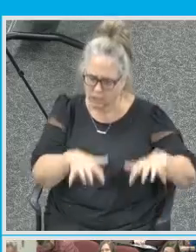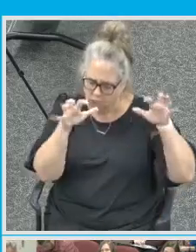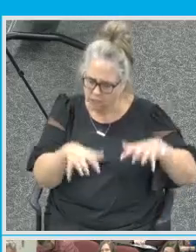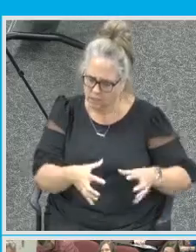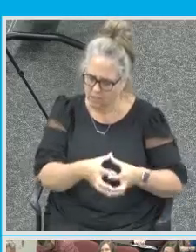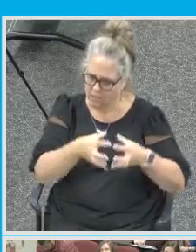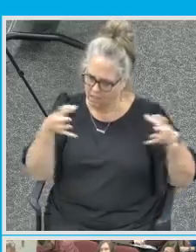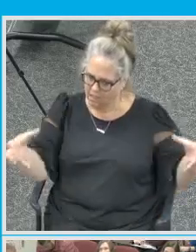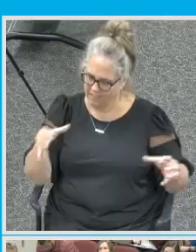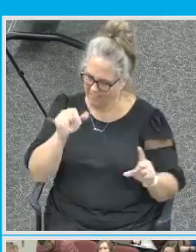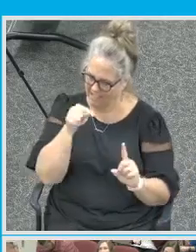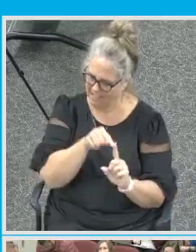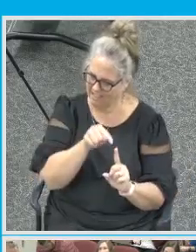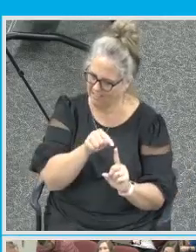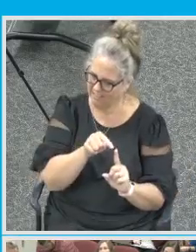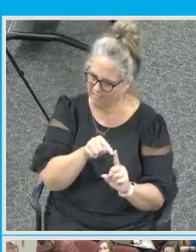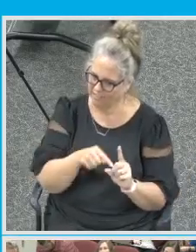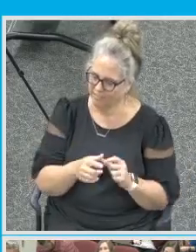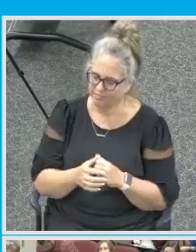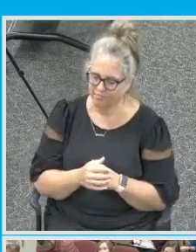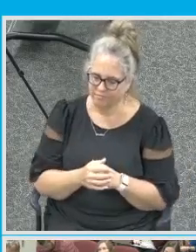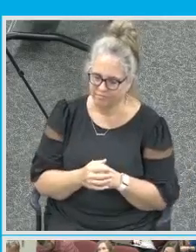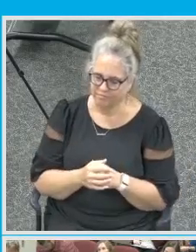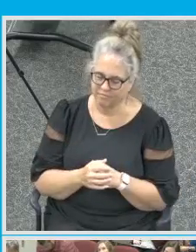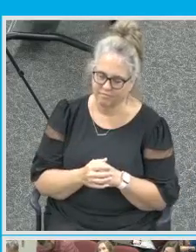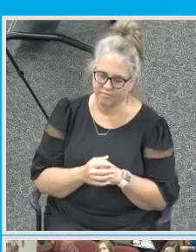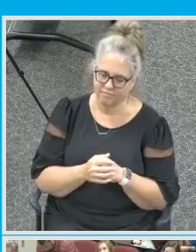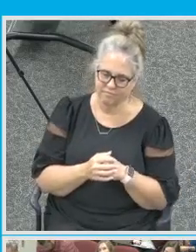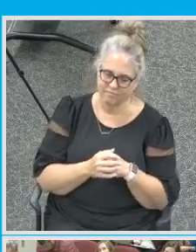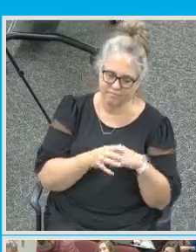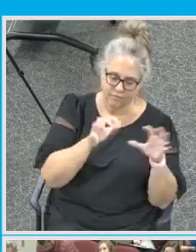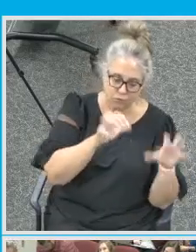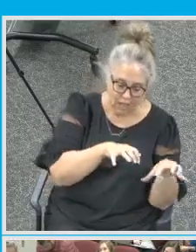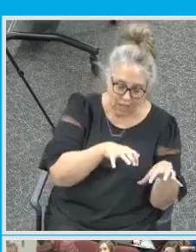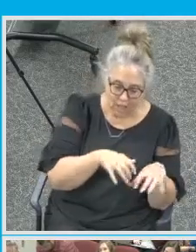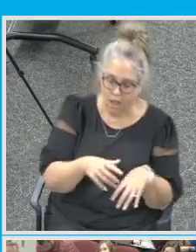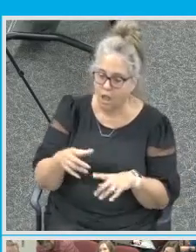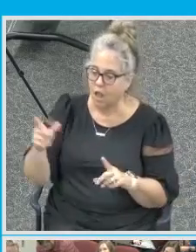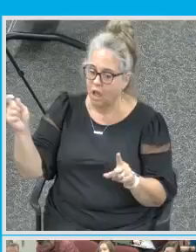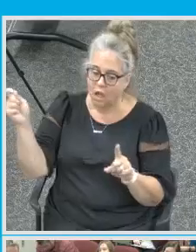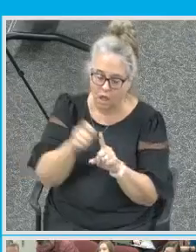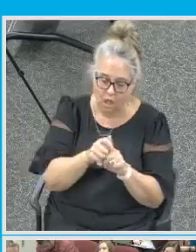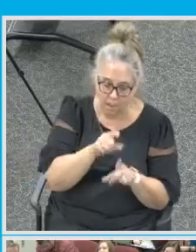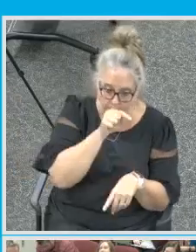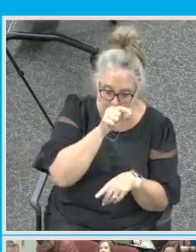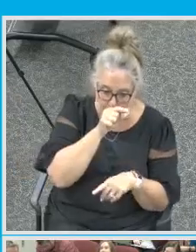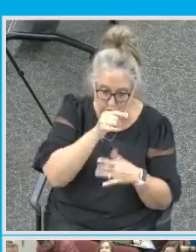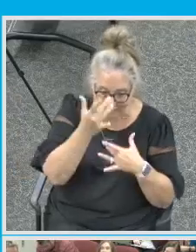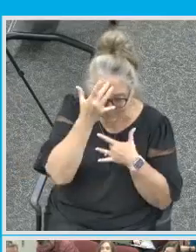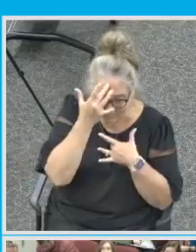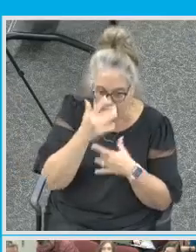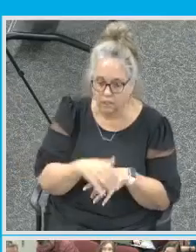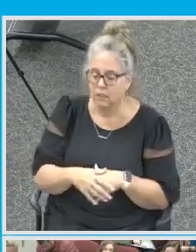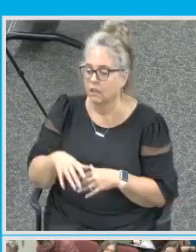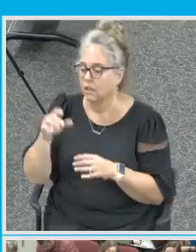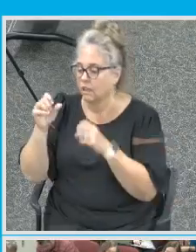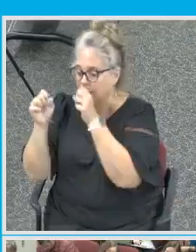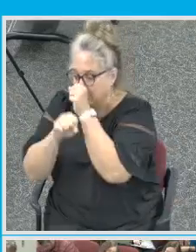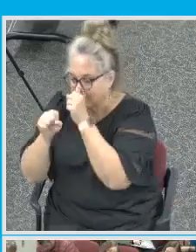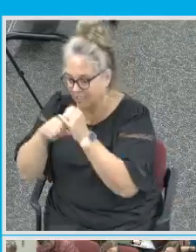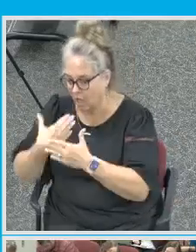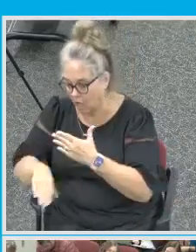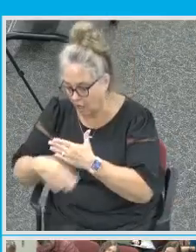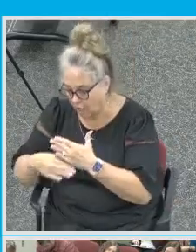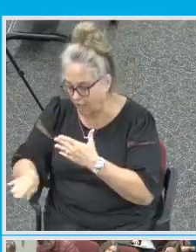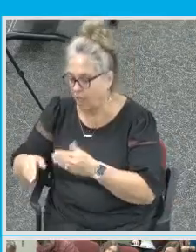going and you have a lot of infected mosquitoes and infected birds, it's just going to keep going until all of it settles down. So we tend to get most of our